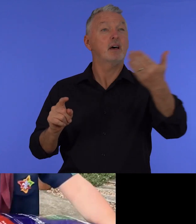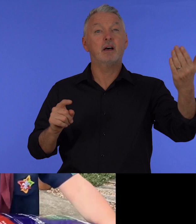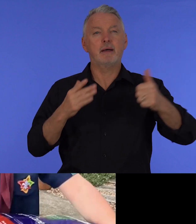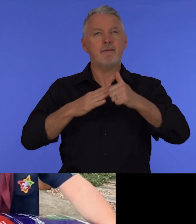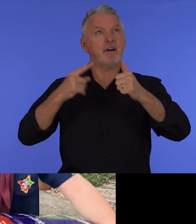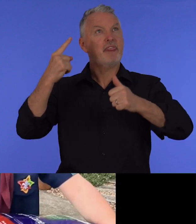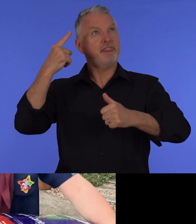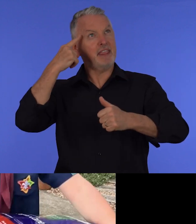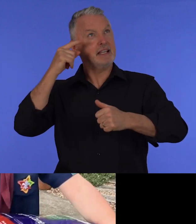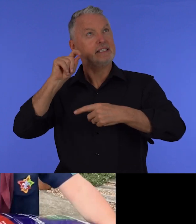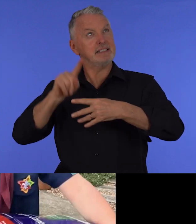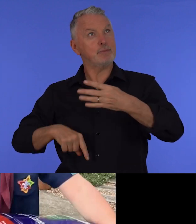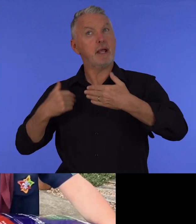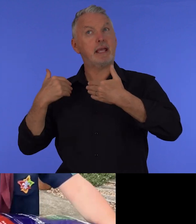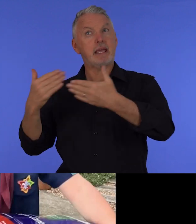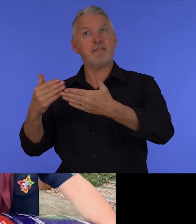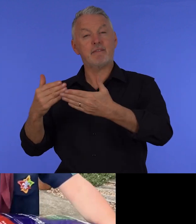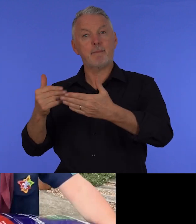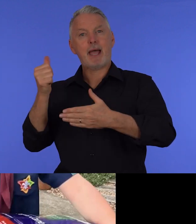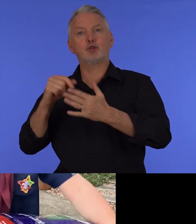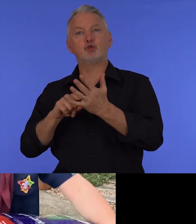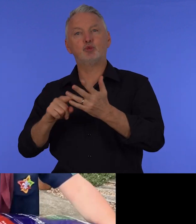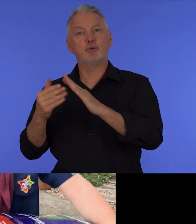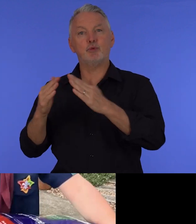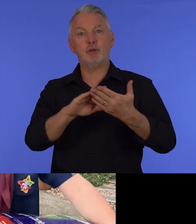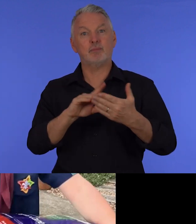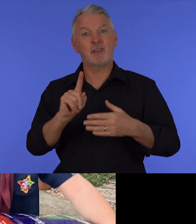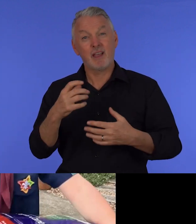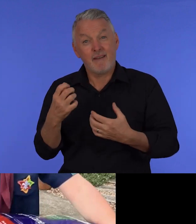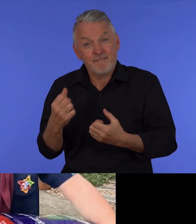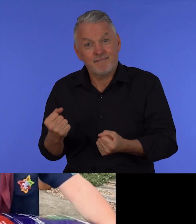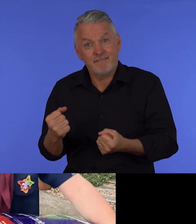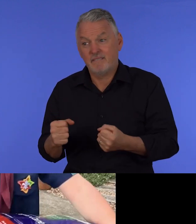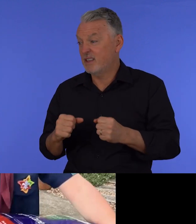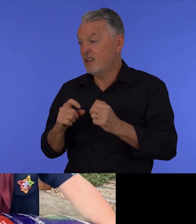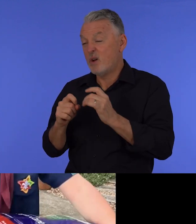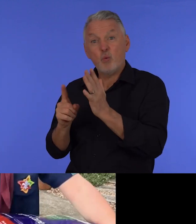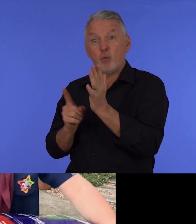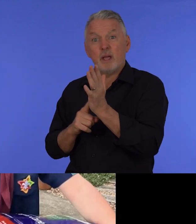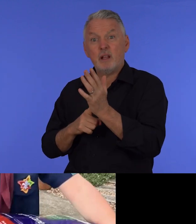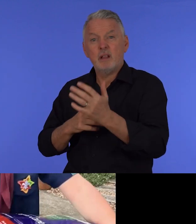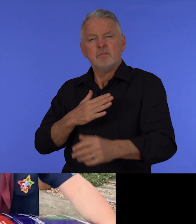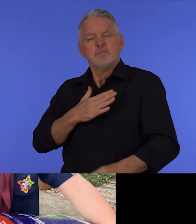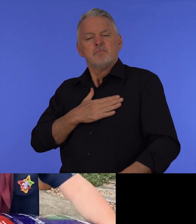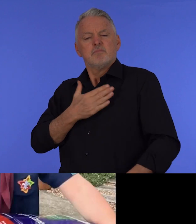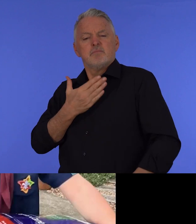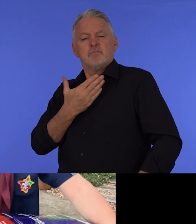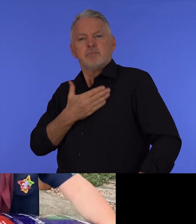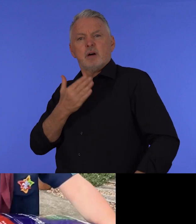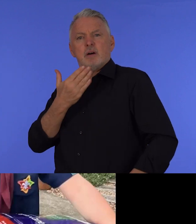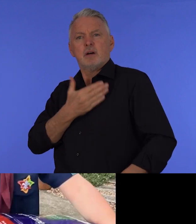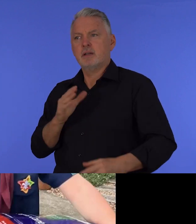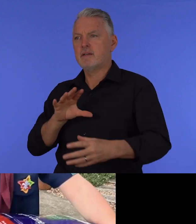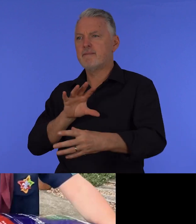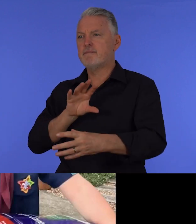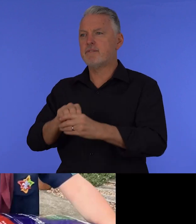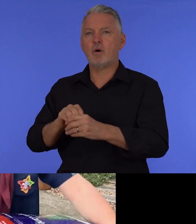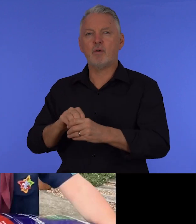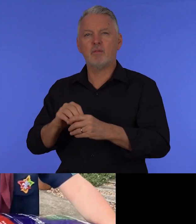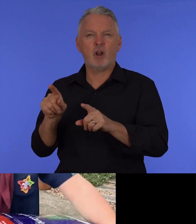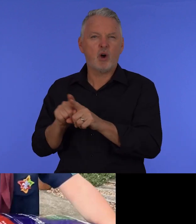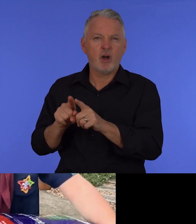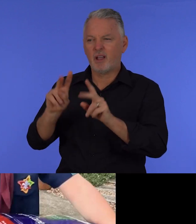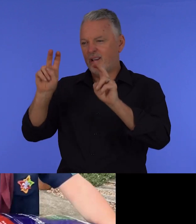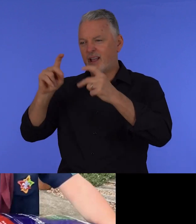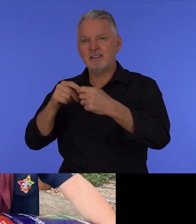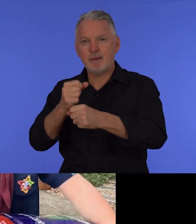disability. Yet with Scouts, it's really core to what they do. So Will just beams with